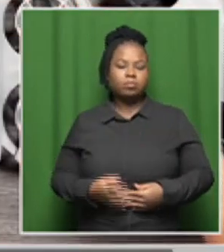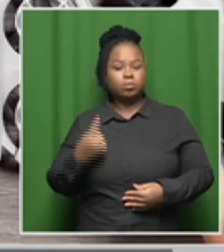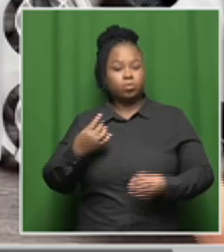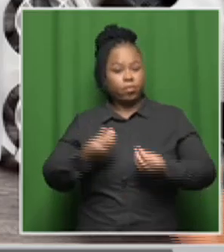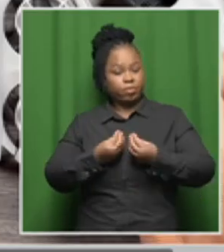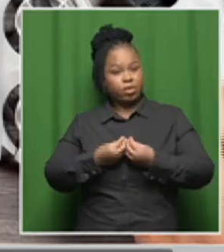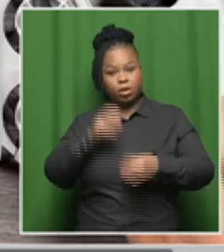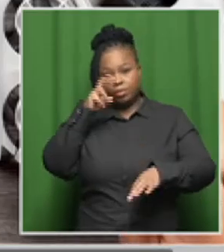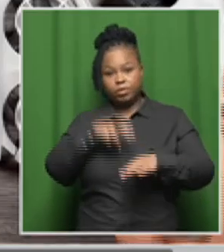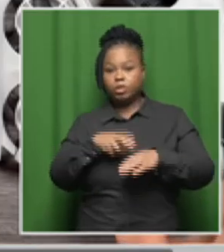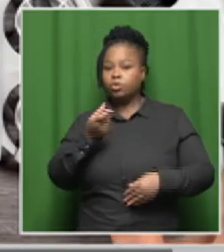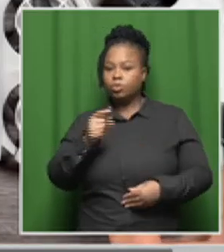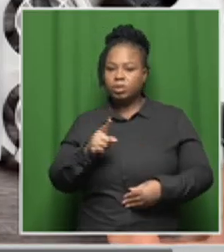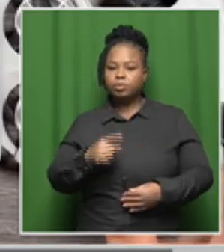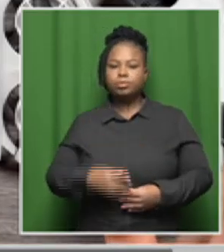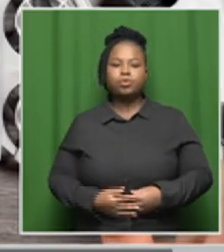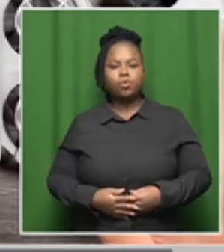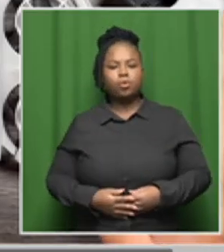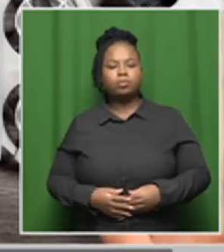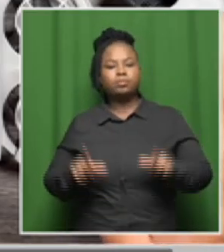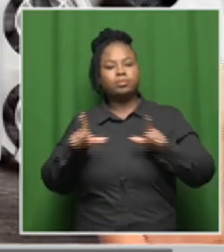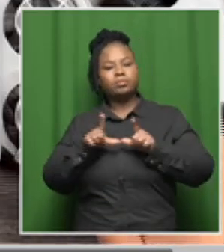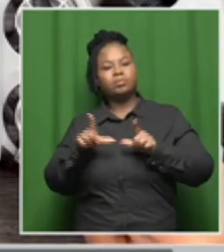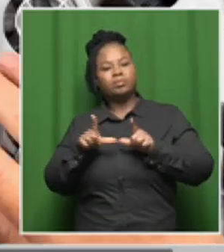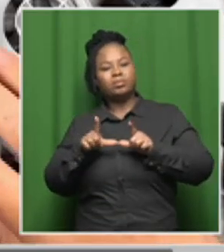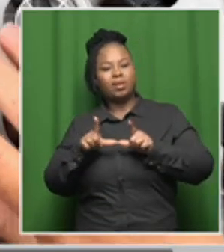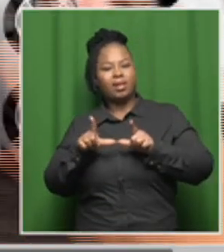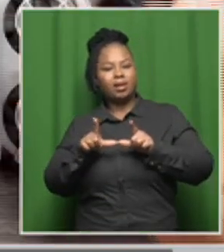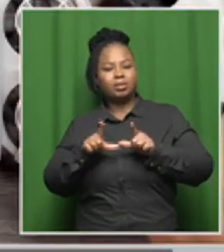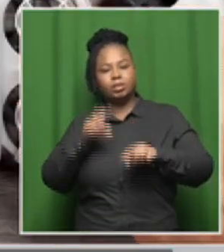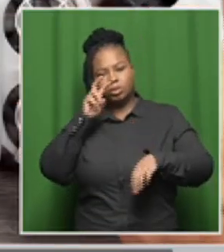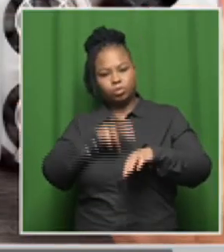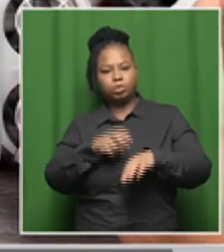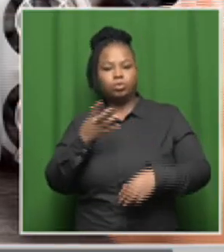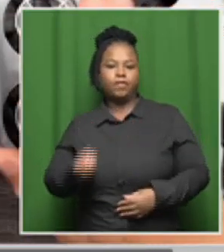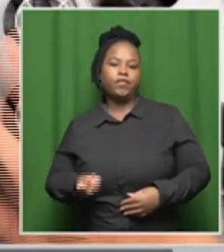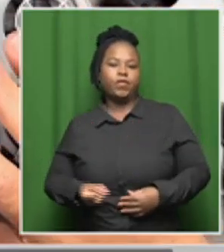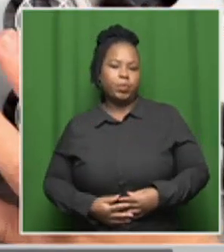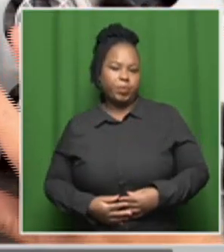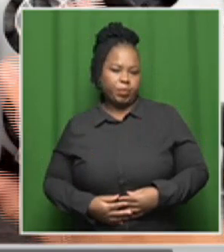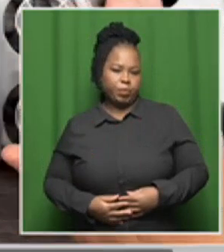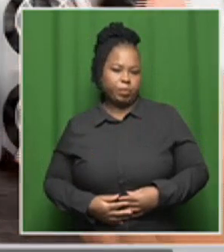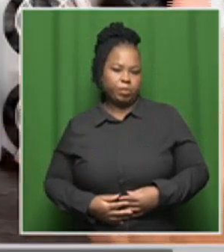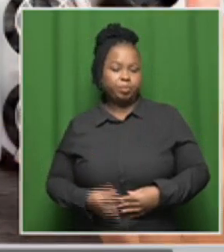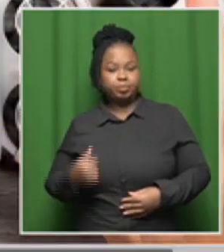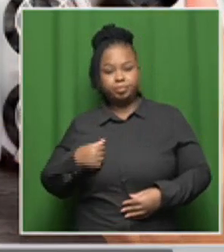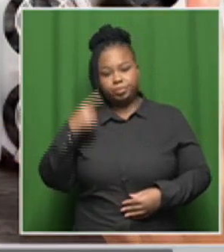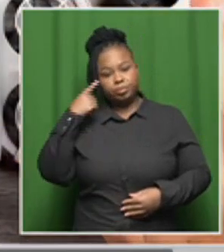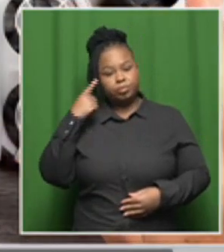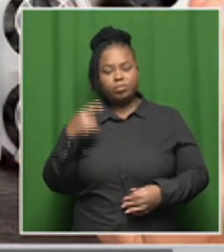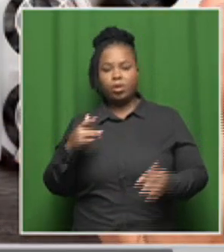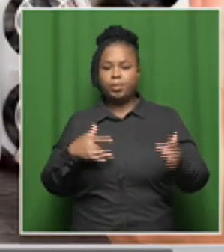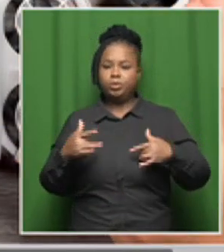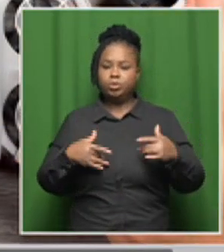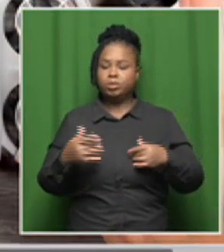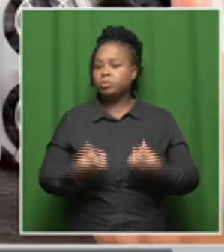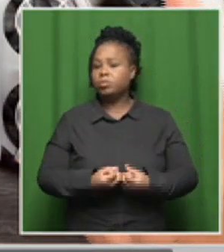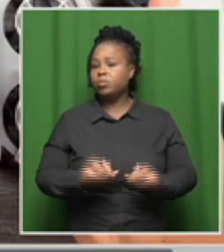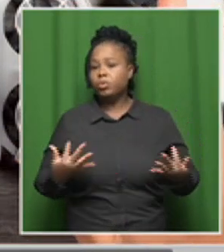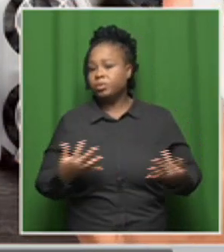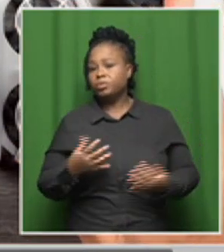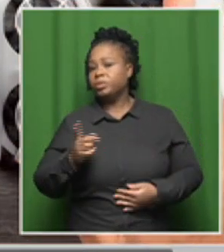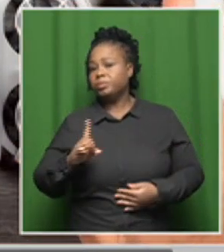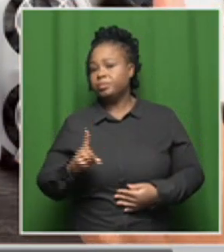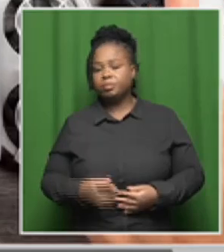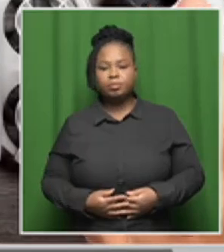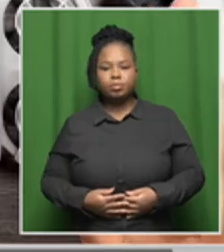drone is a pilot's license or drone pilot's license. And I think that the general concern right now is that